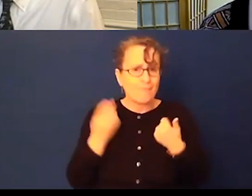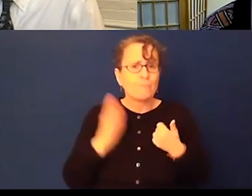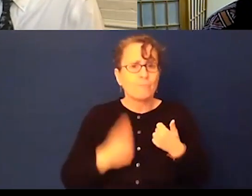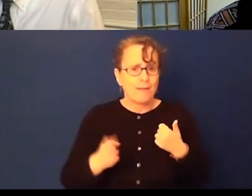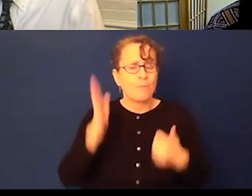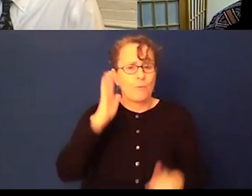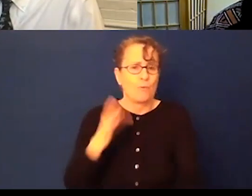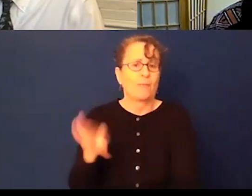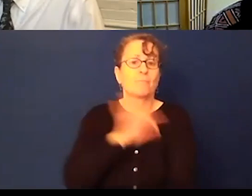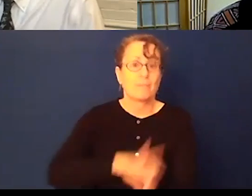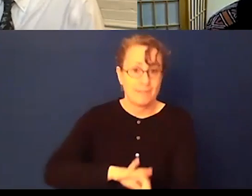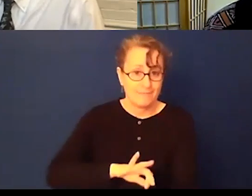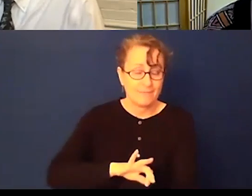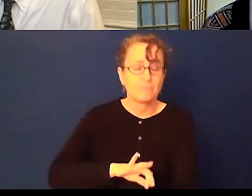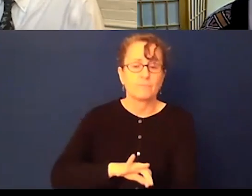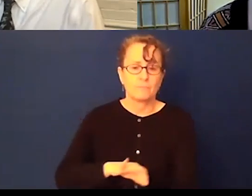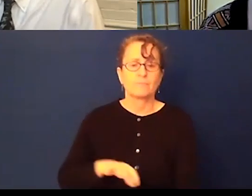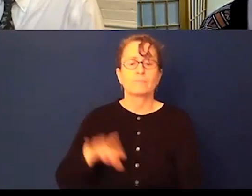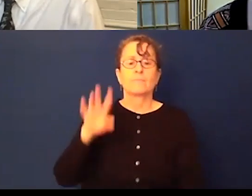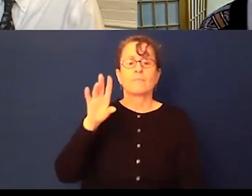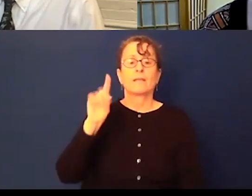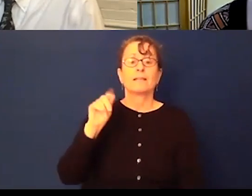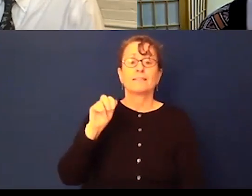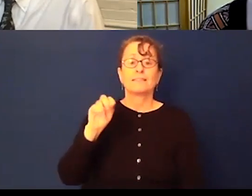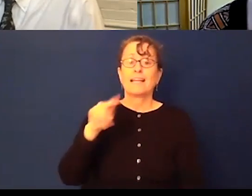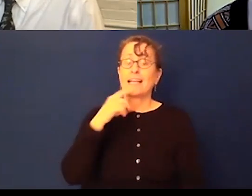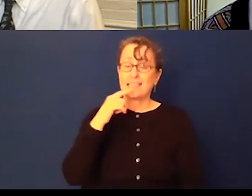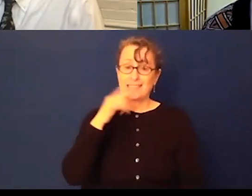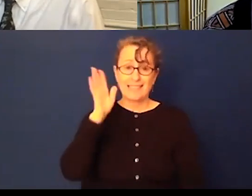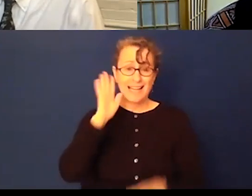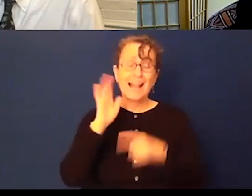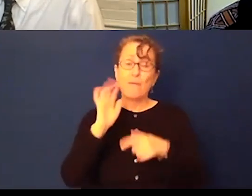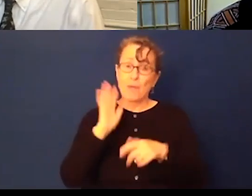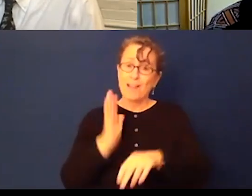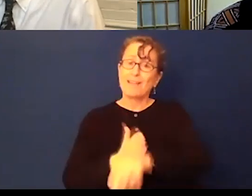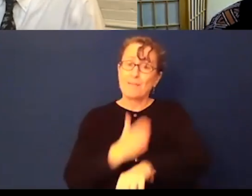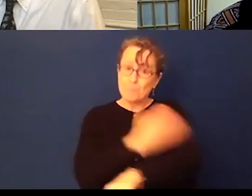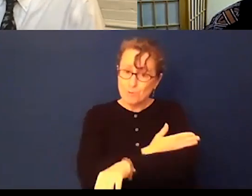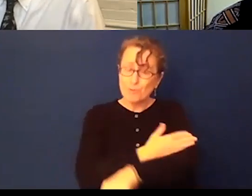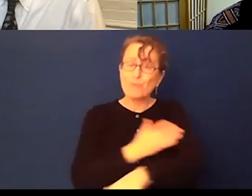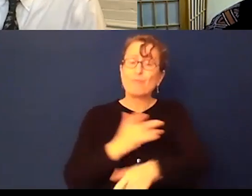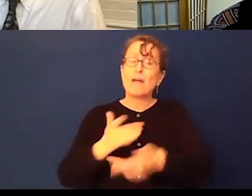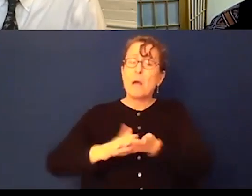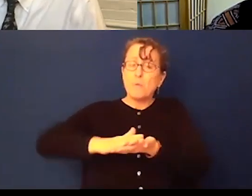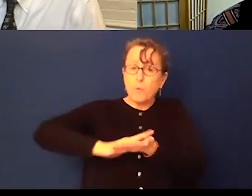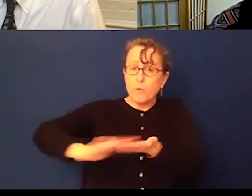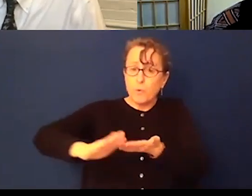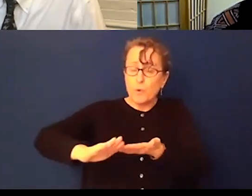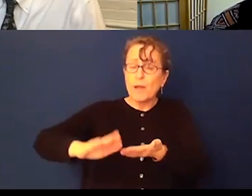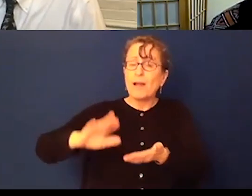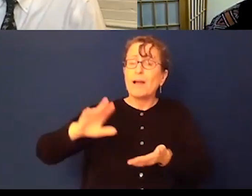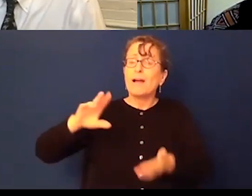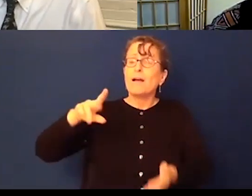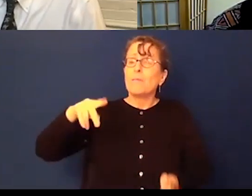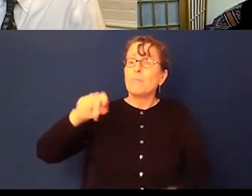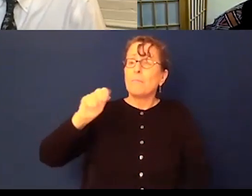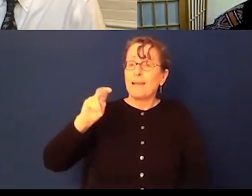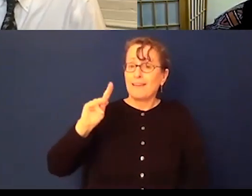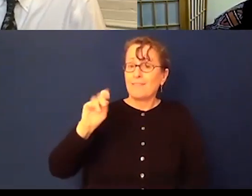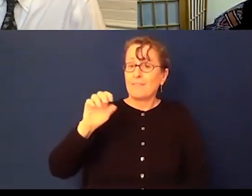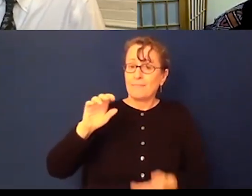I think it would improve our pavement preservation program for sure. Our PPP.